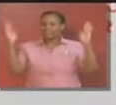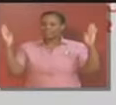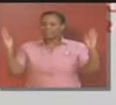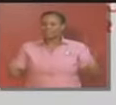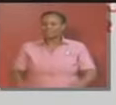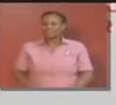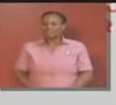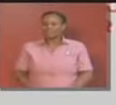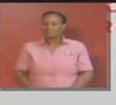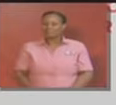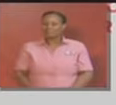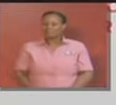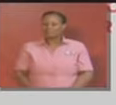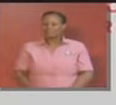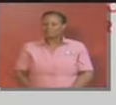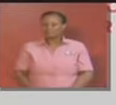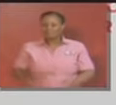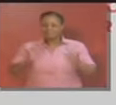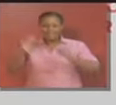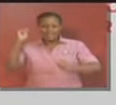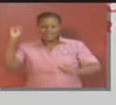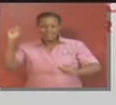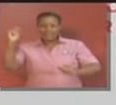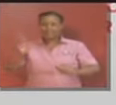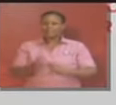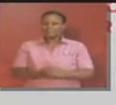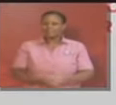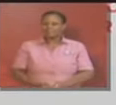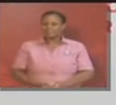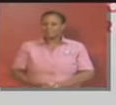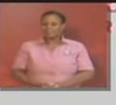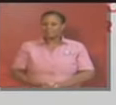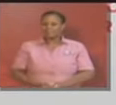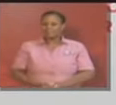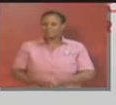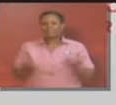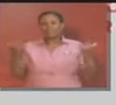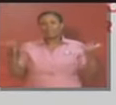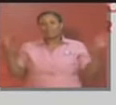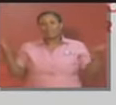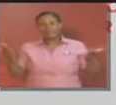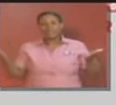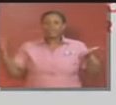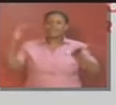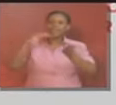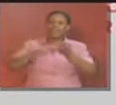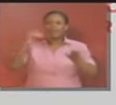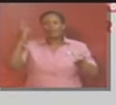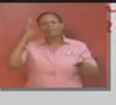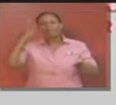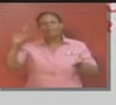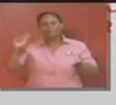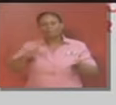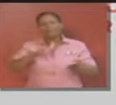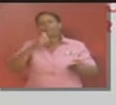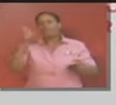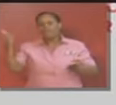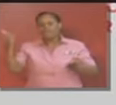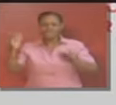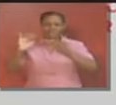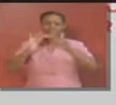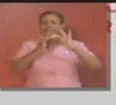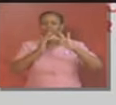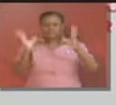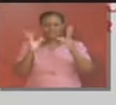Good morning, Trinidad and Tobago. You are tuned into another virtual media conference hosted by the Ministry of Health, which